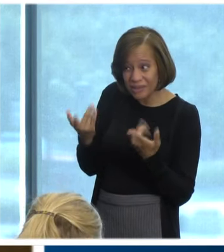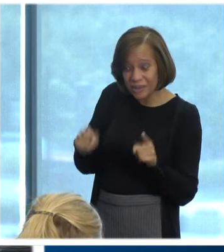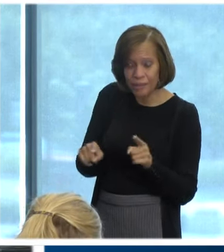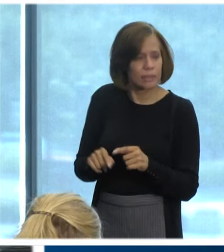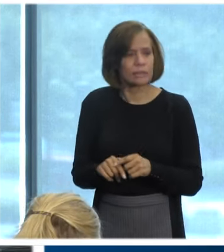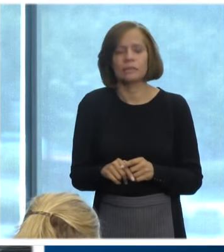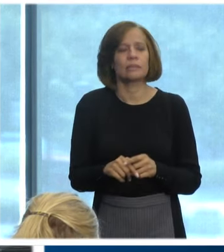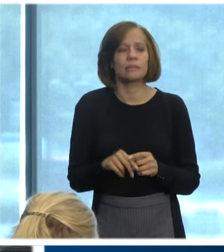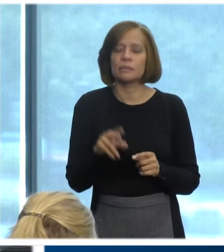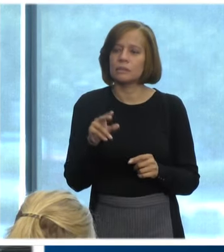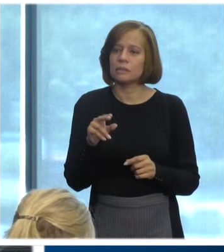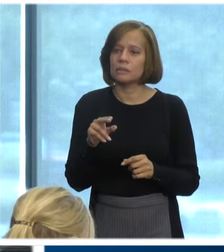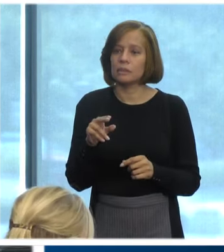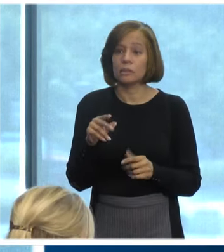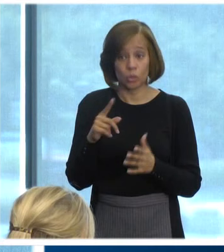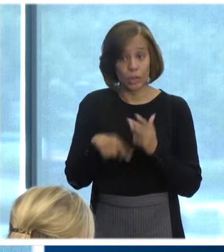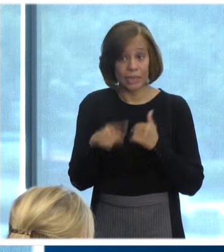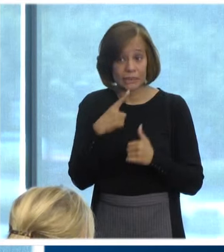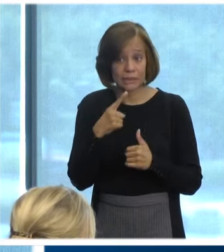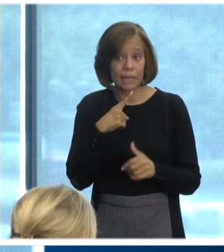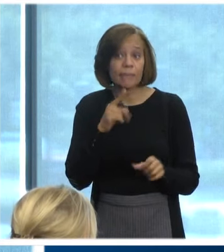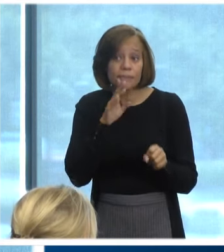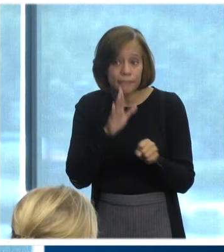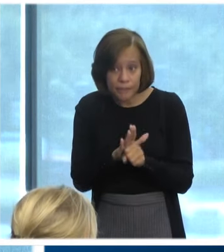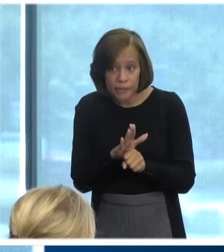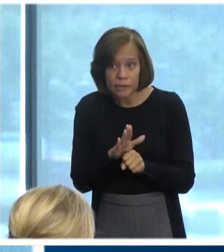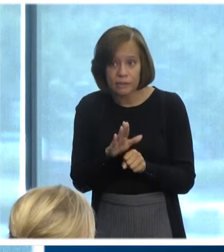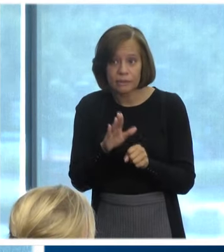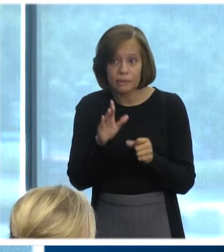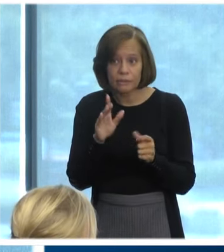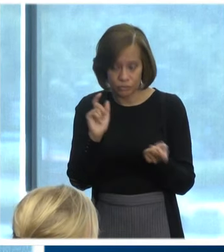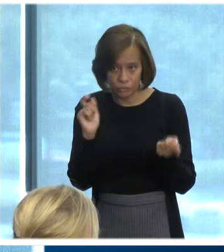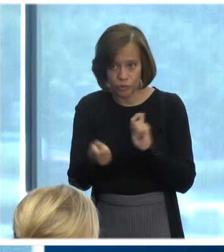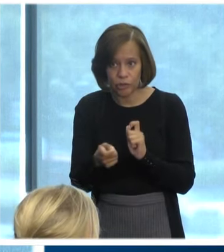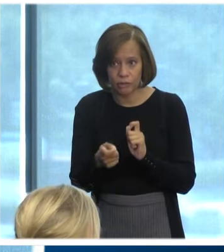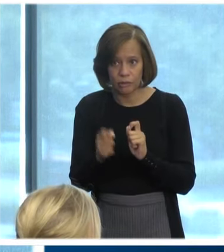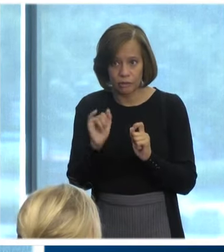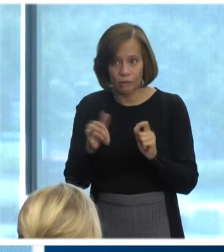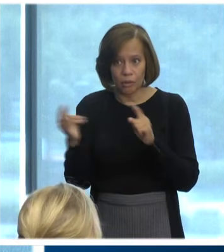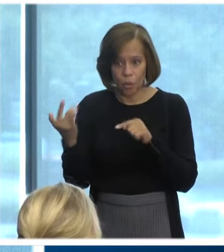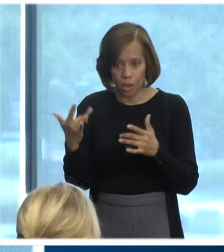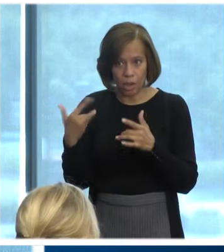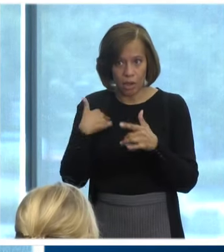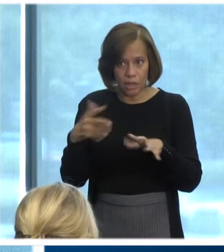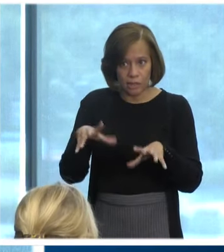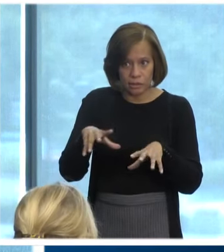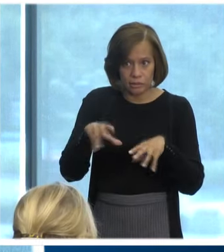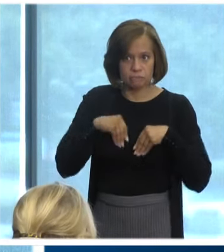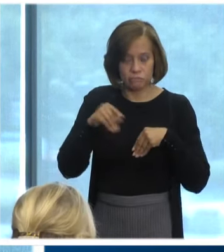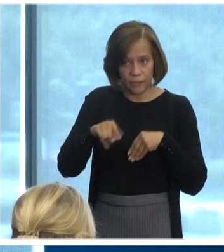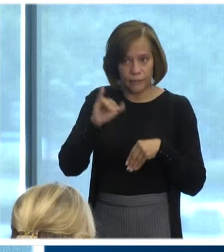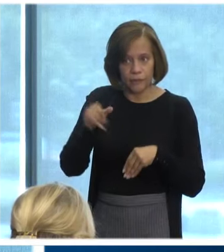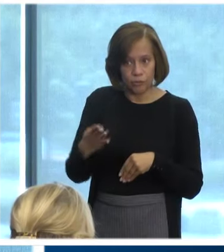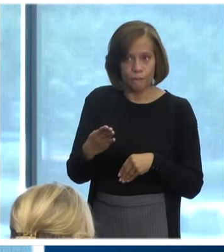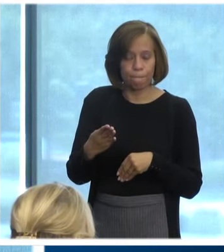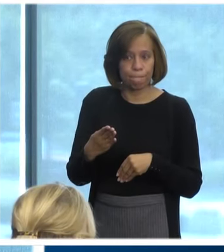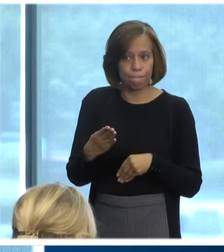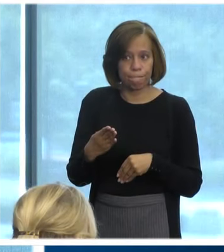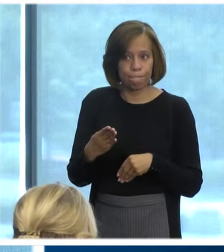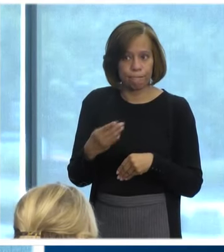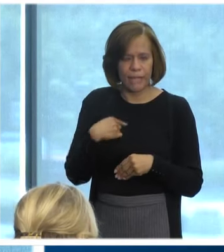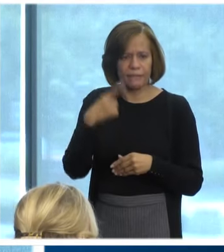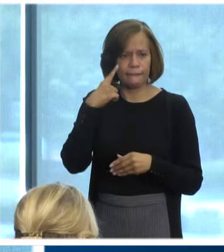No, what I said was I'm committed to reform. That's what I came to this job to do, is reform. So I think